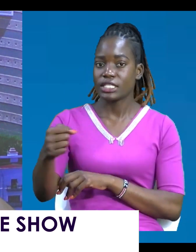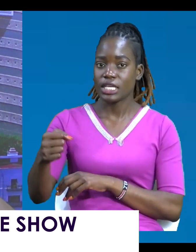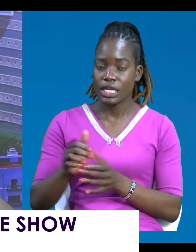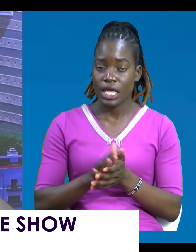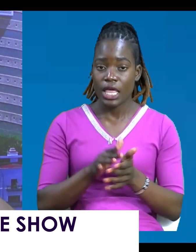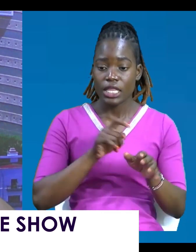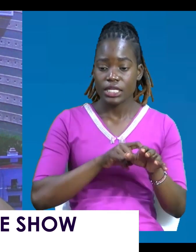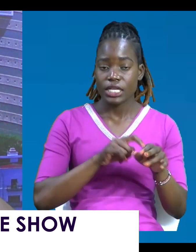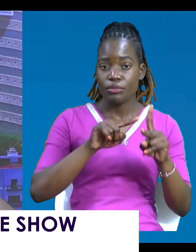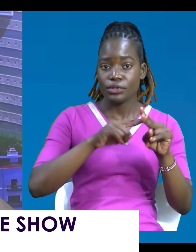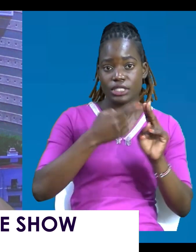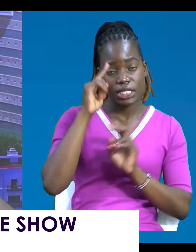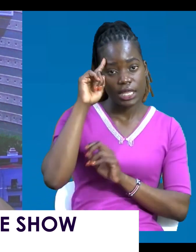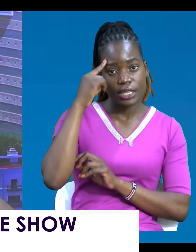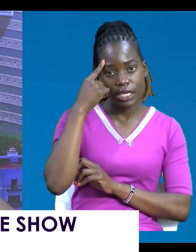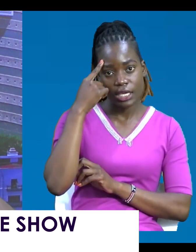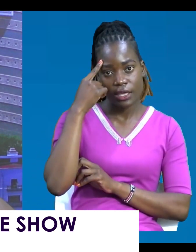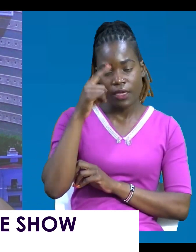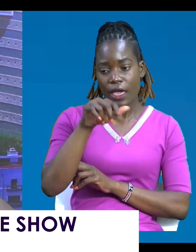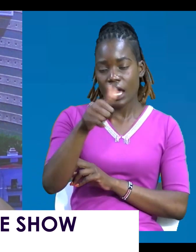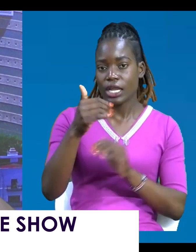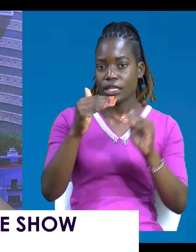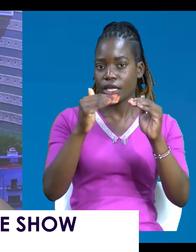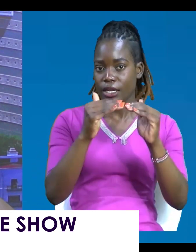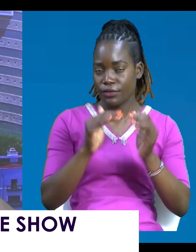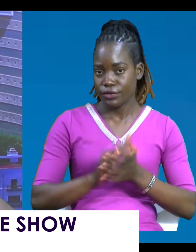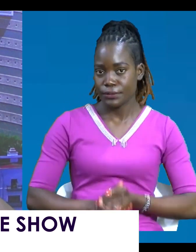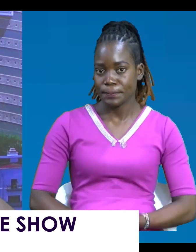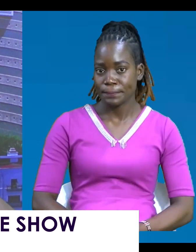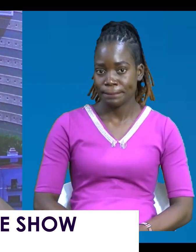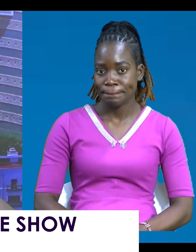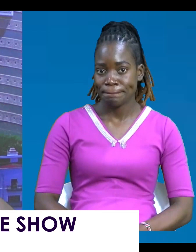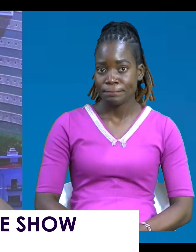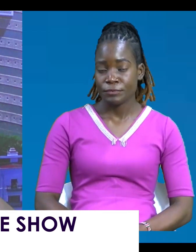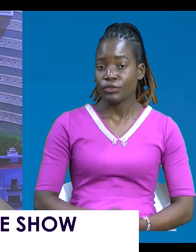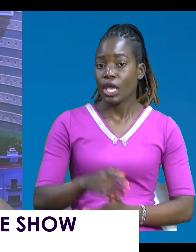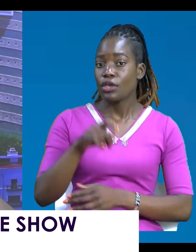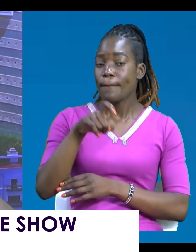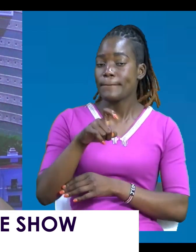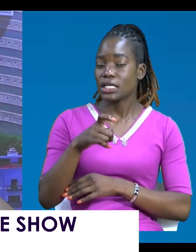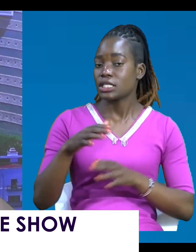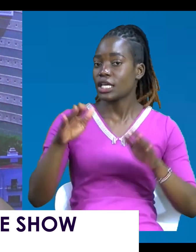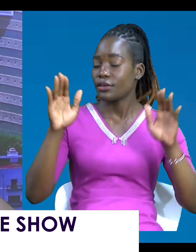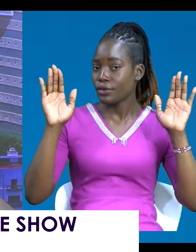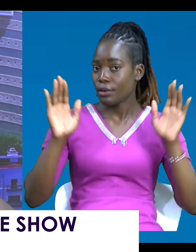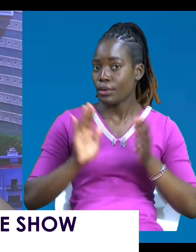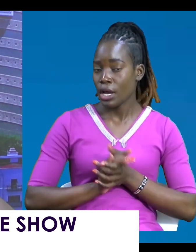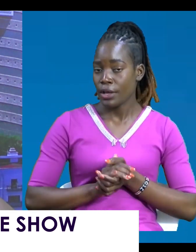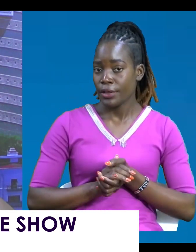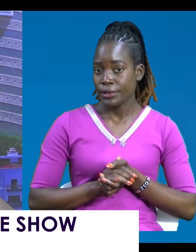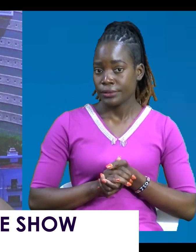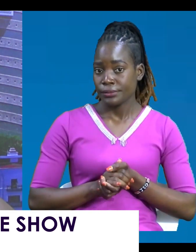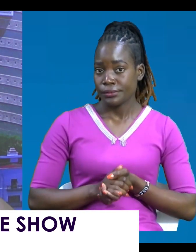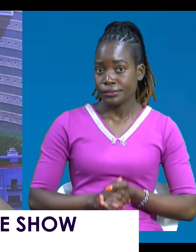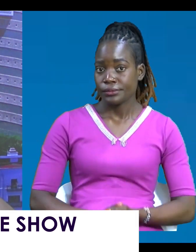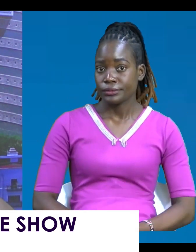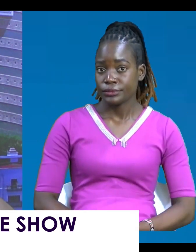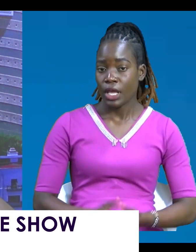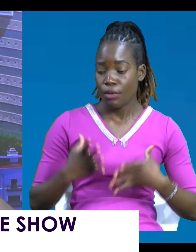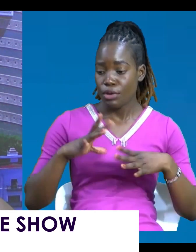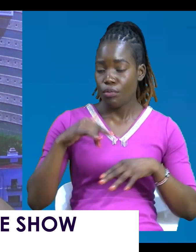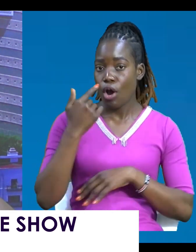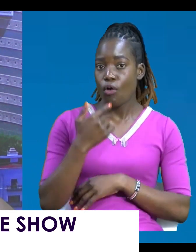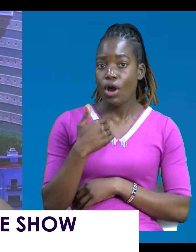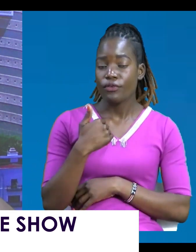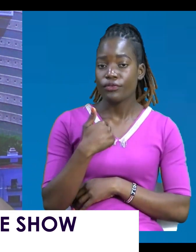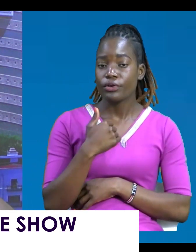The moment you start thinking another level, you need to give up people that have